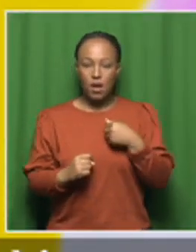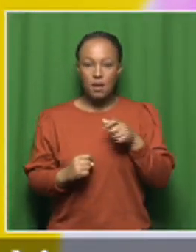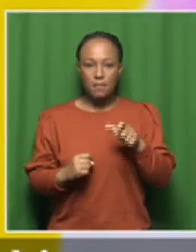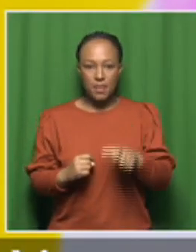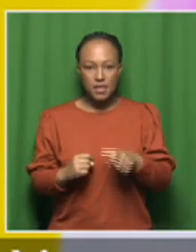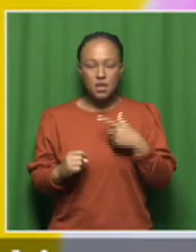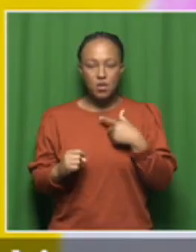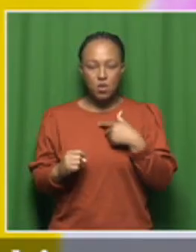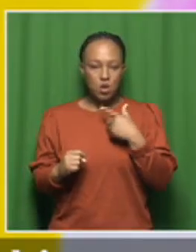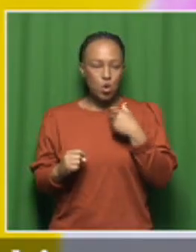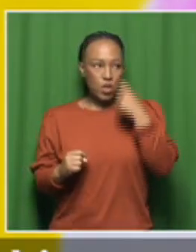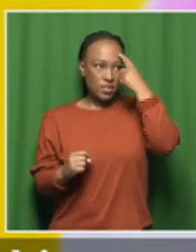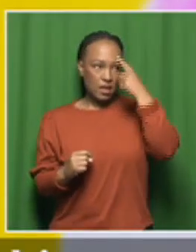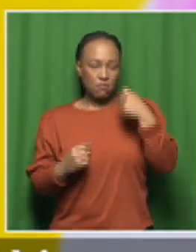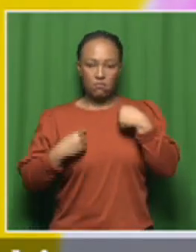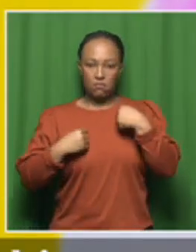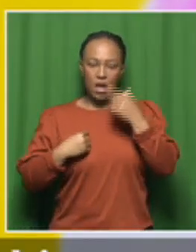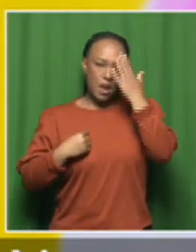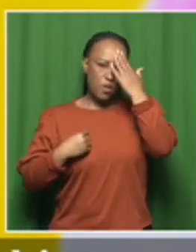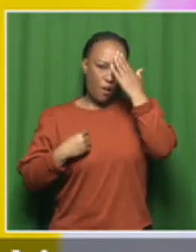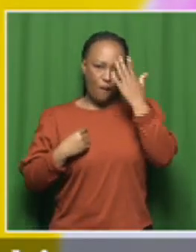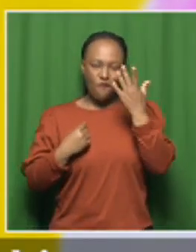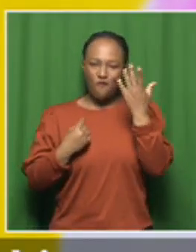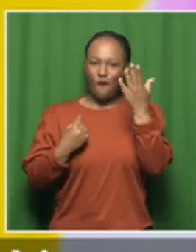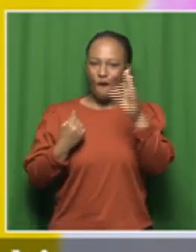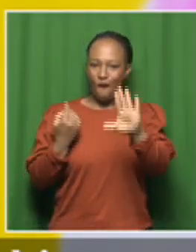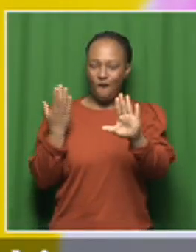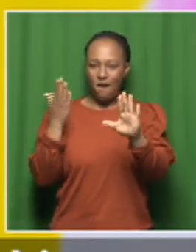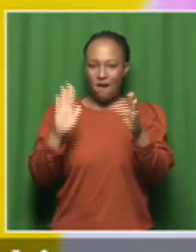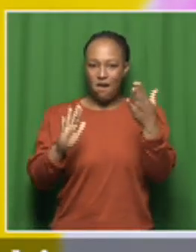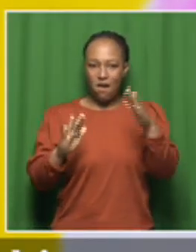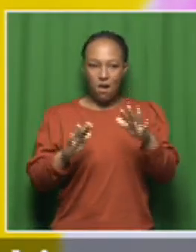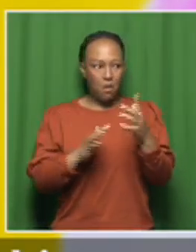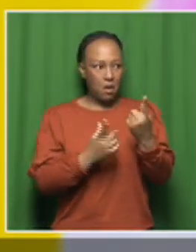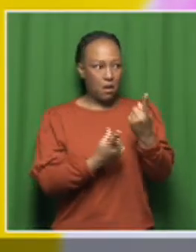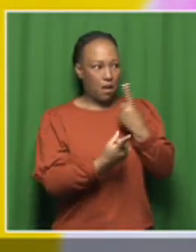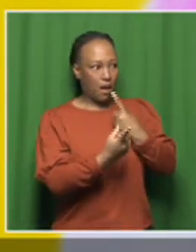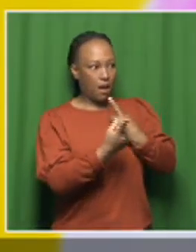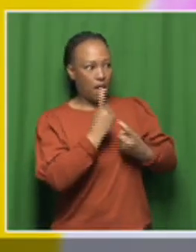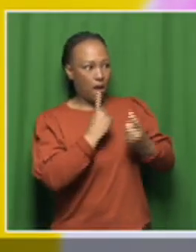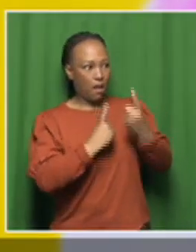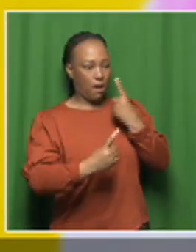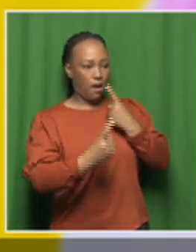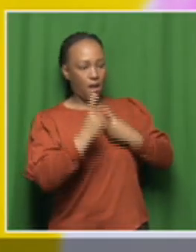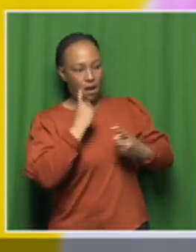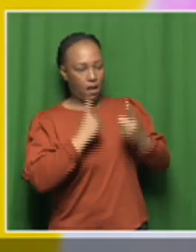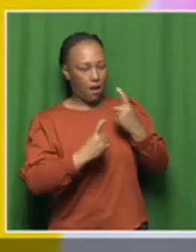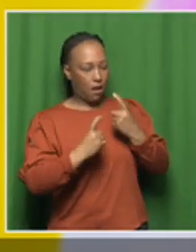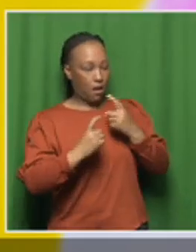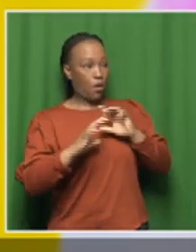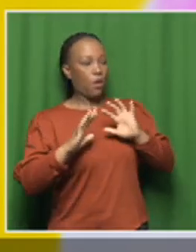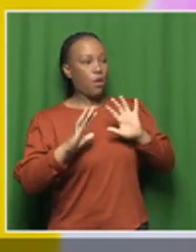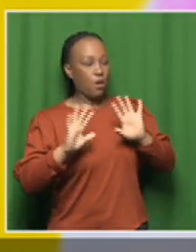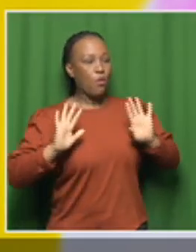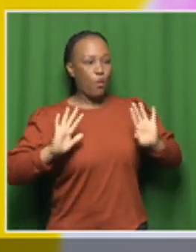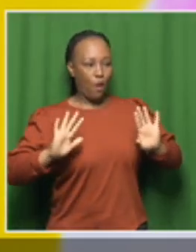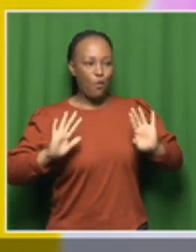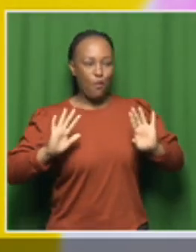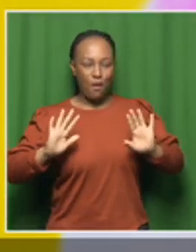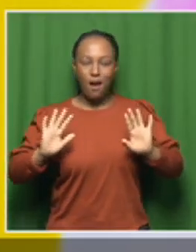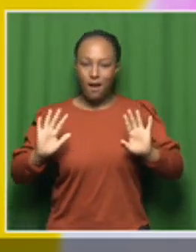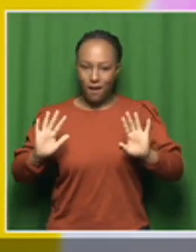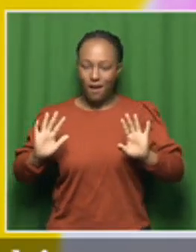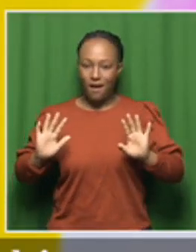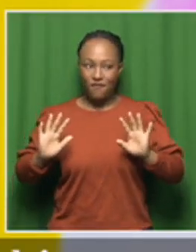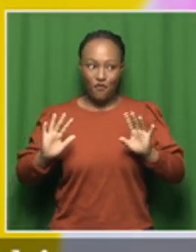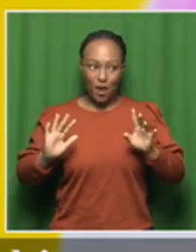think that you know. And now when you get that resistance, like, oh, wow, I didn't. And so that challenging aspect was really,